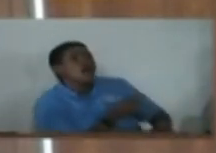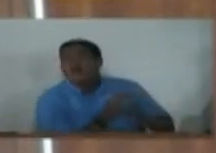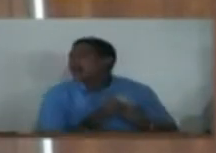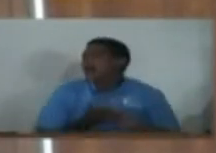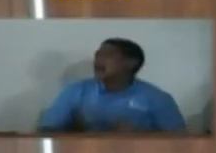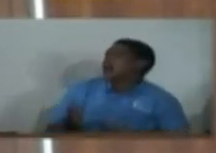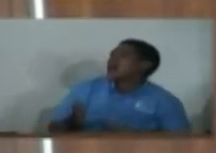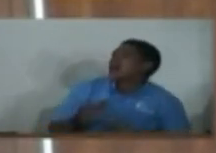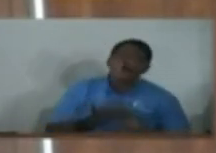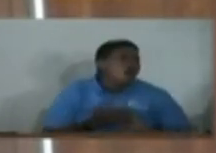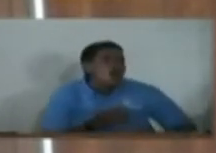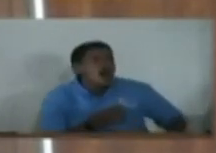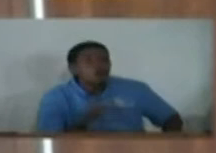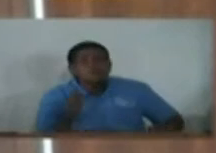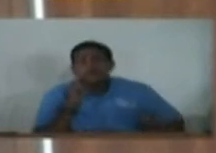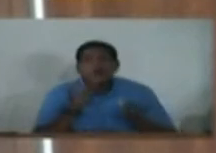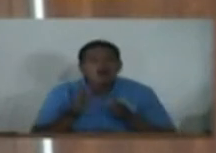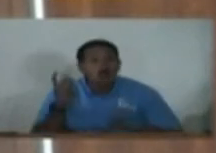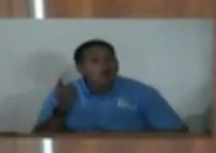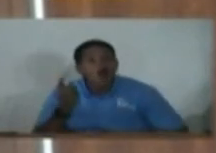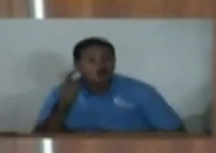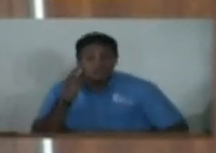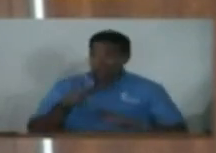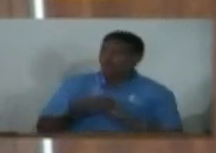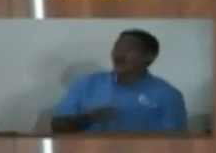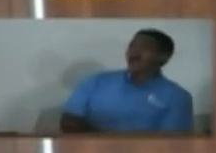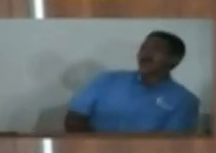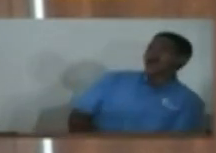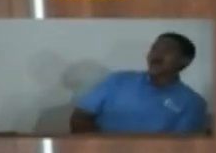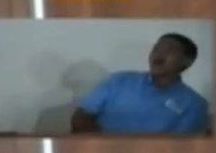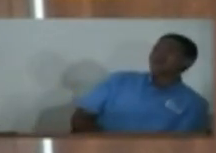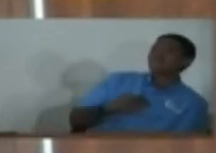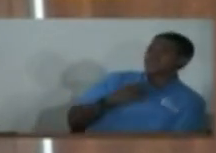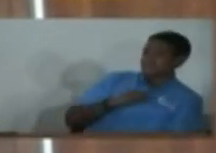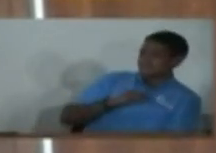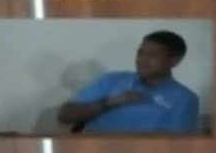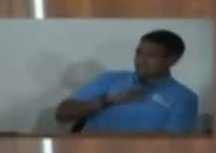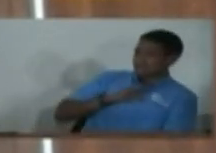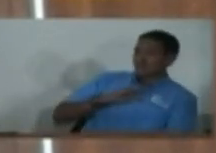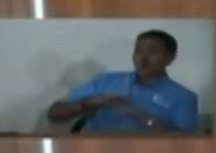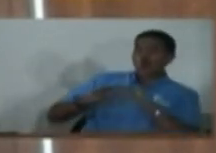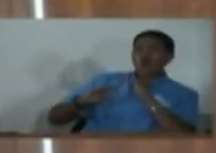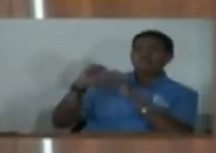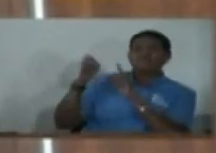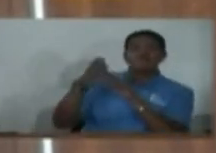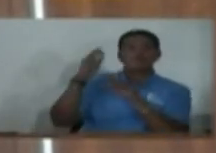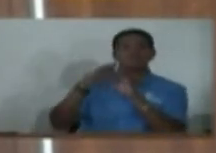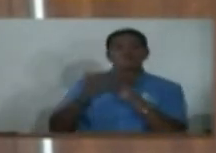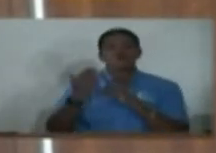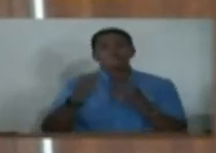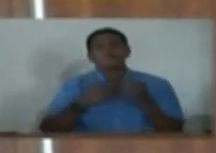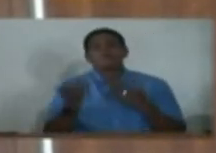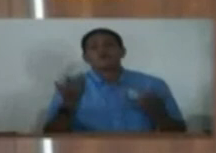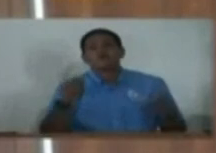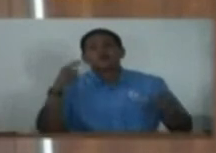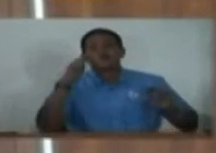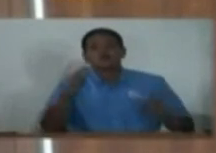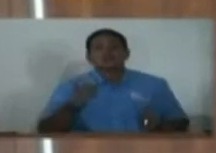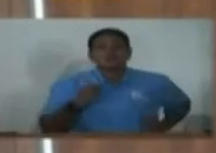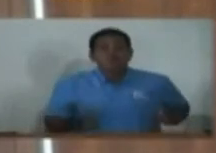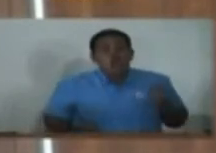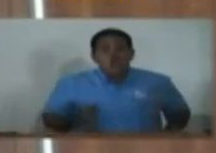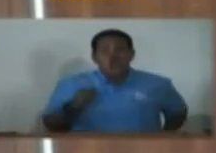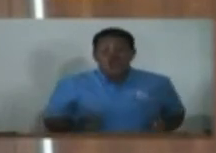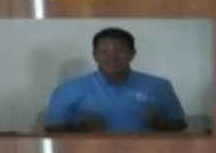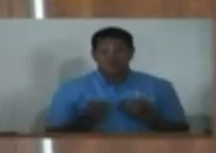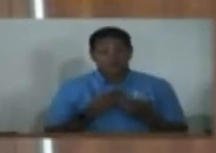Jamaican, everything that is good that gives them comfort comes from Jamaica. Whether it is watching our athletes, whether